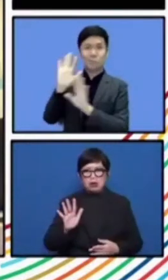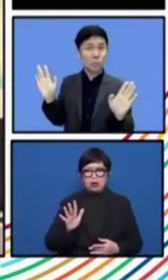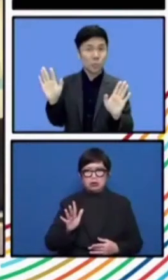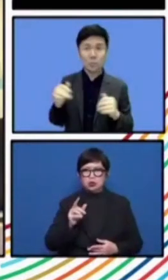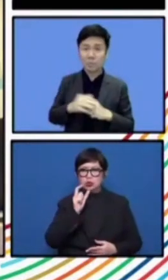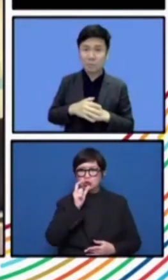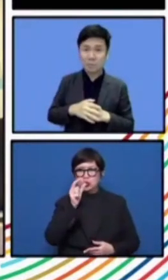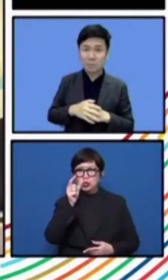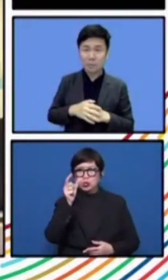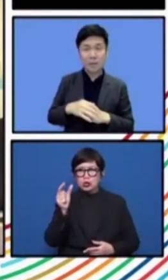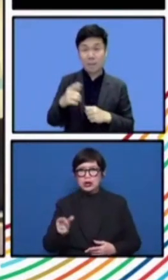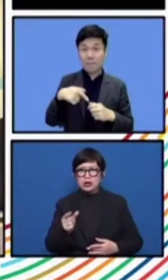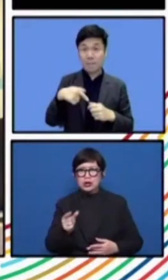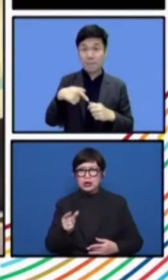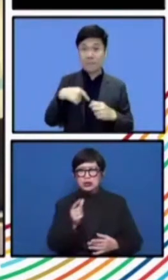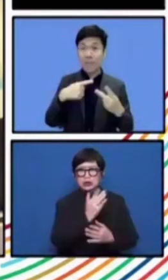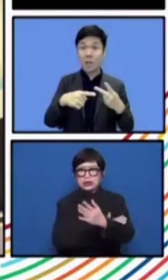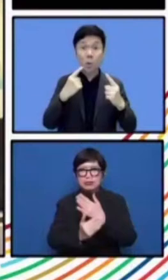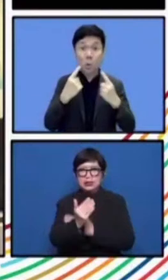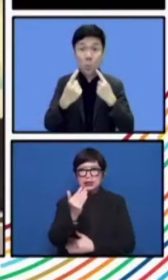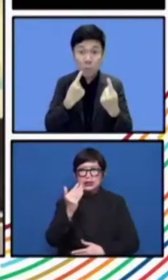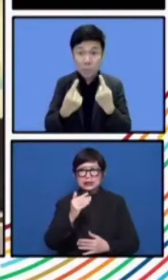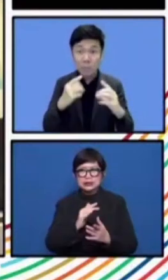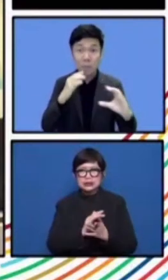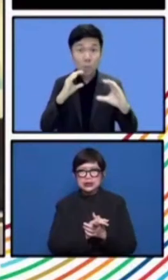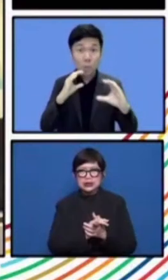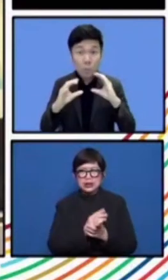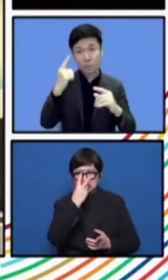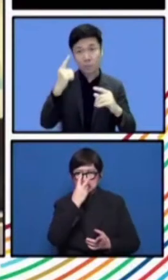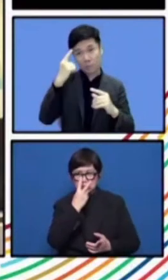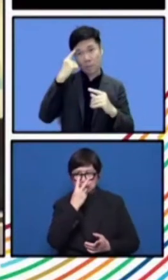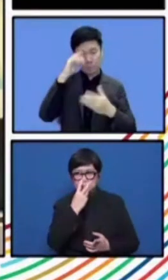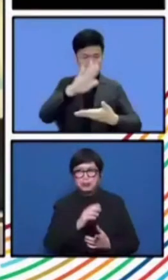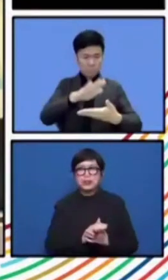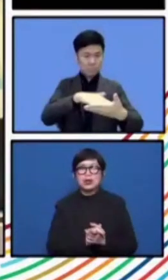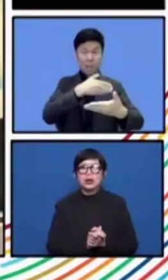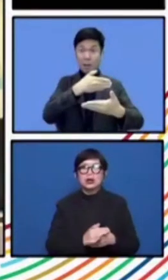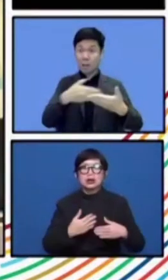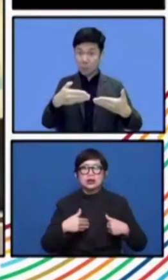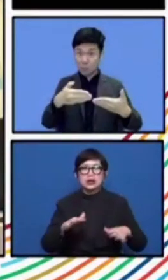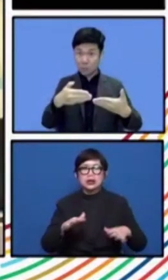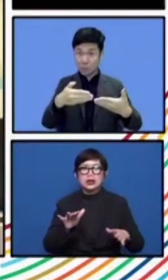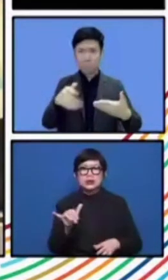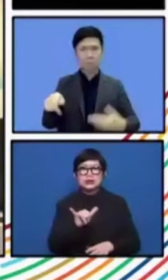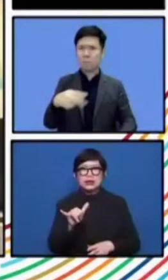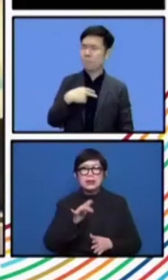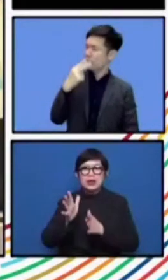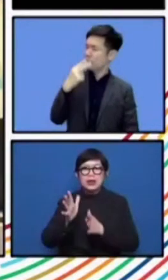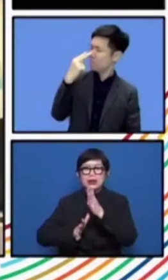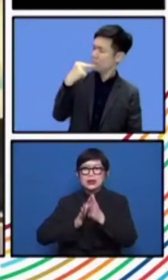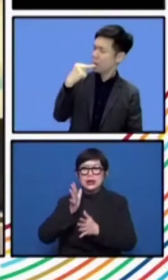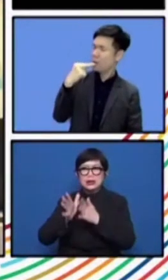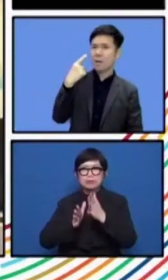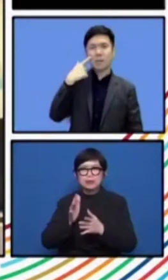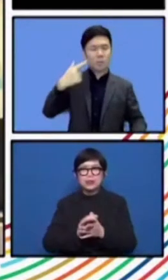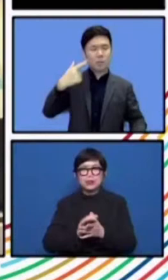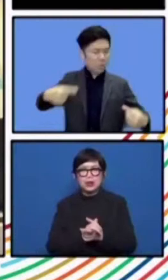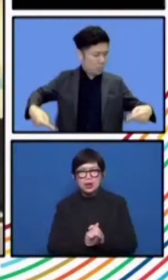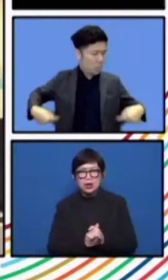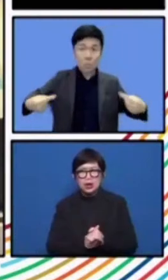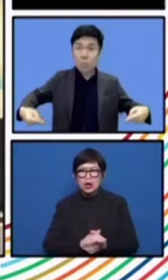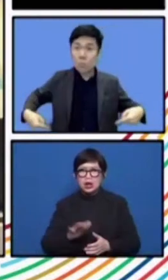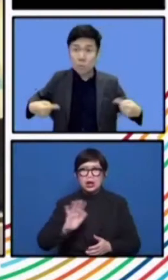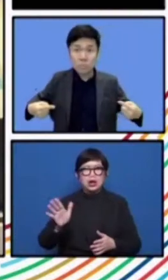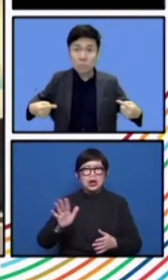normally think of uh sign language whereas for blind people or in wheelchair you don't need sign language